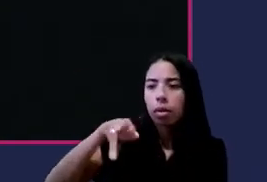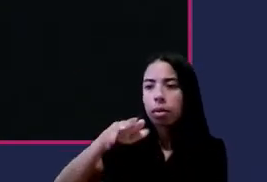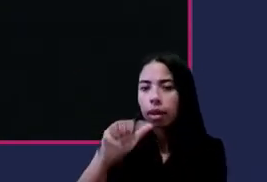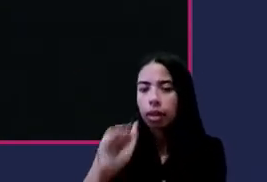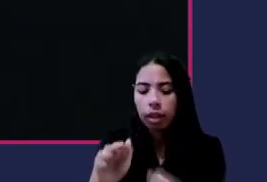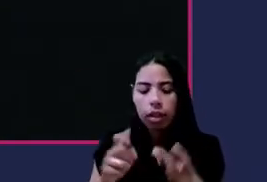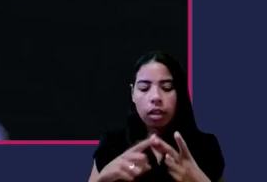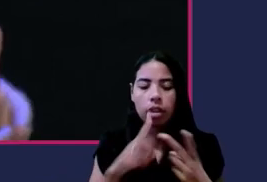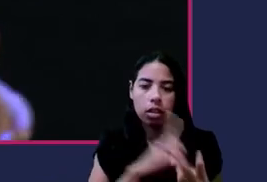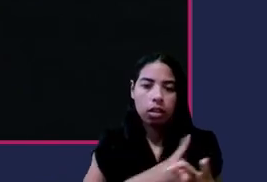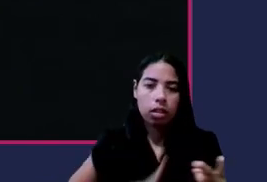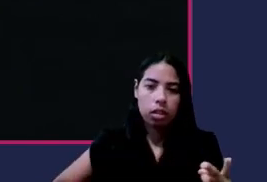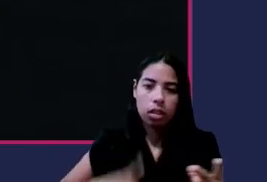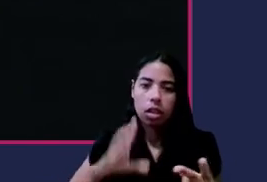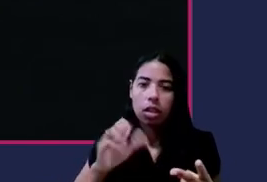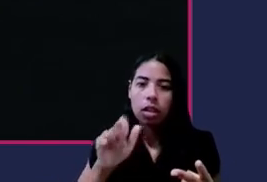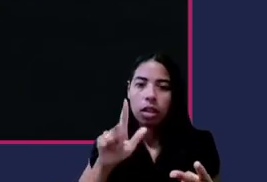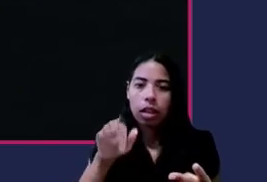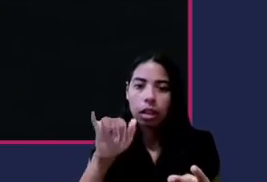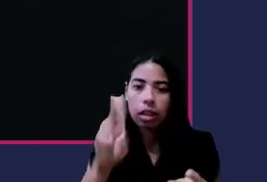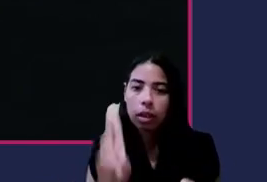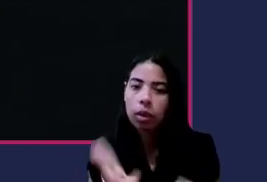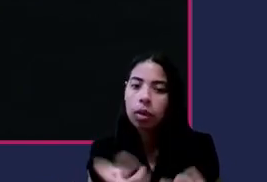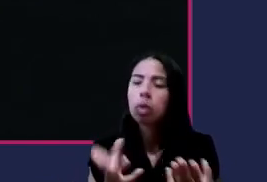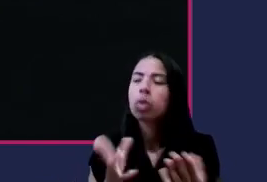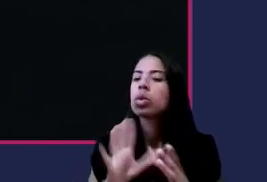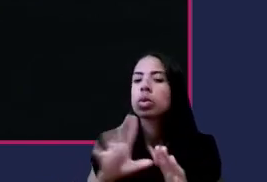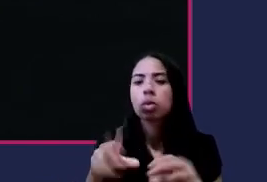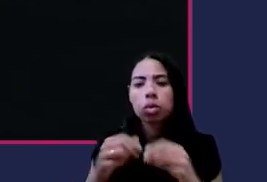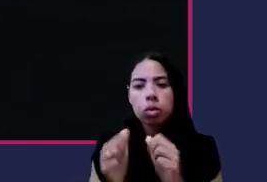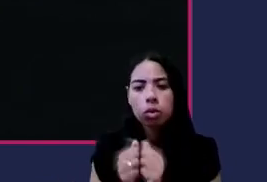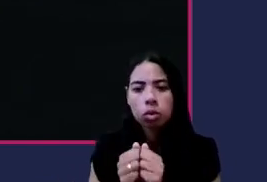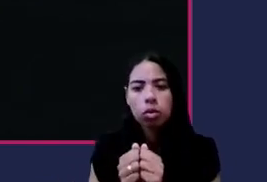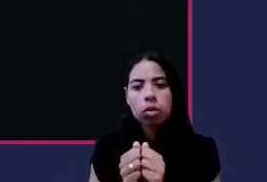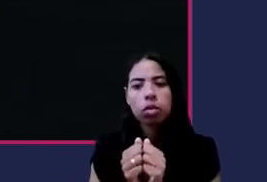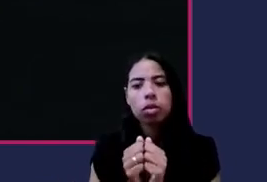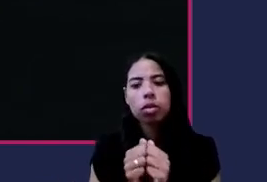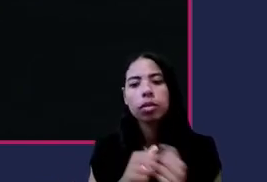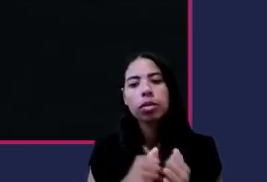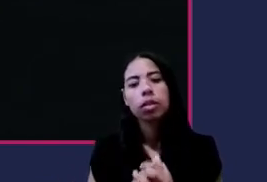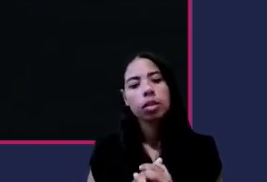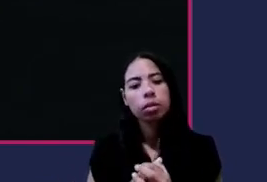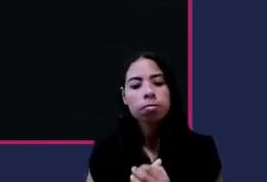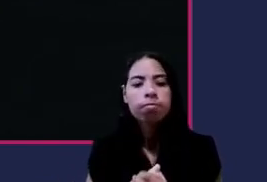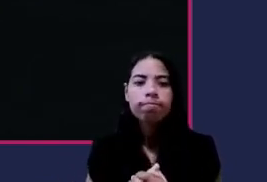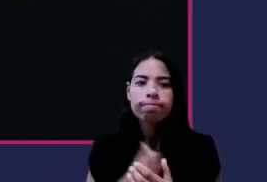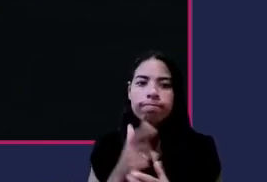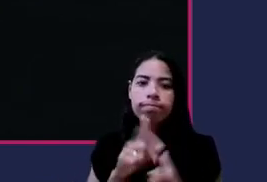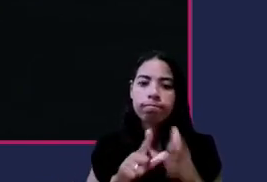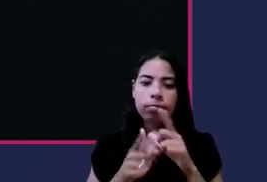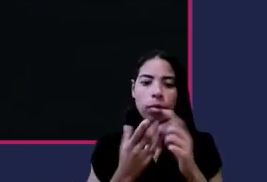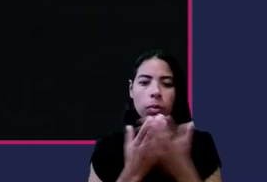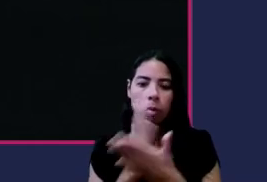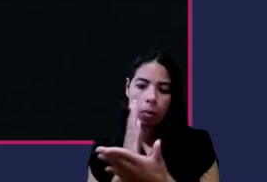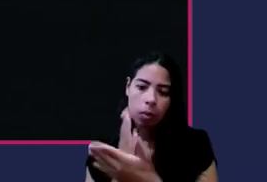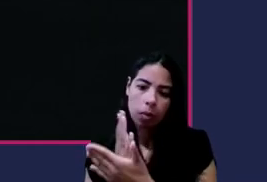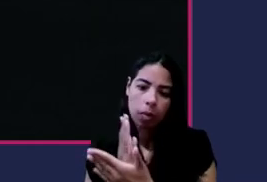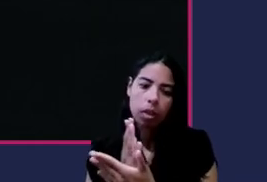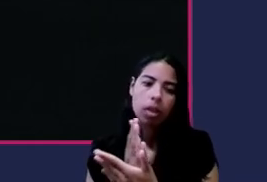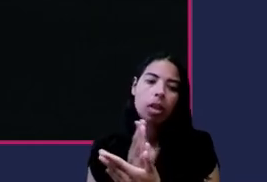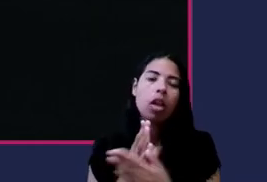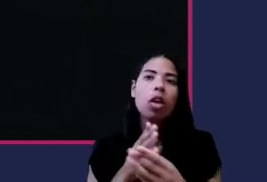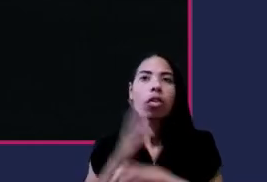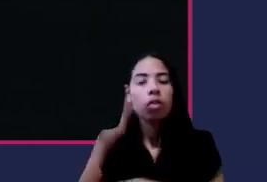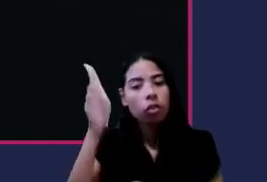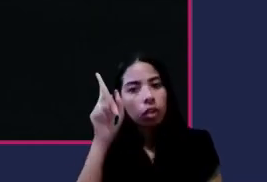to move forward faster. And that was with Rosana Maria de Calil, which is a real icon